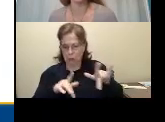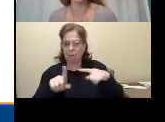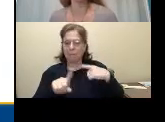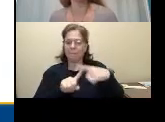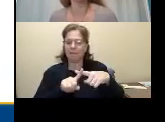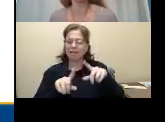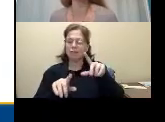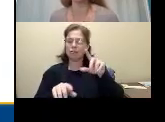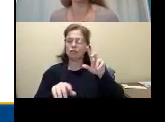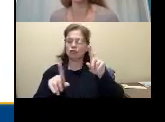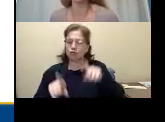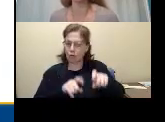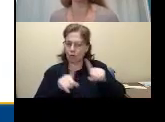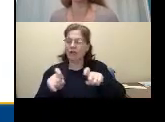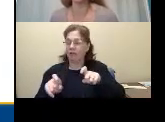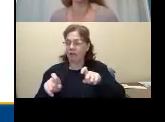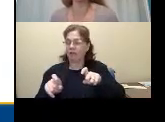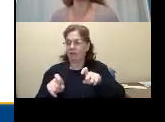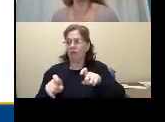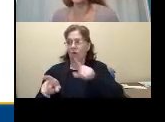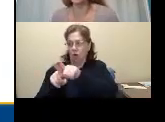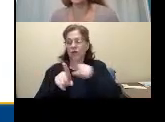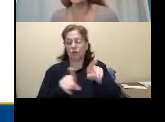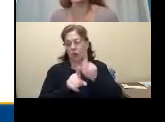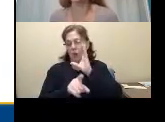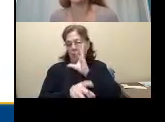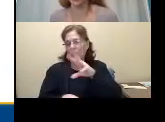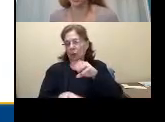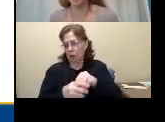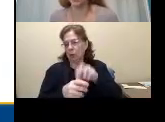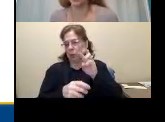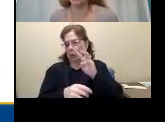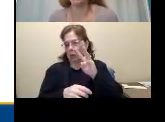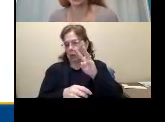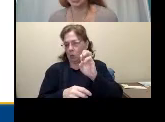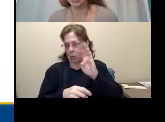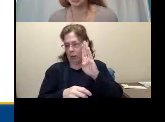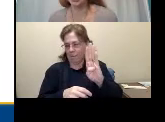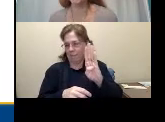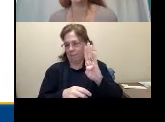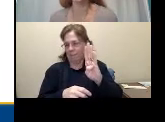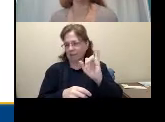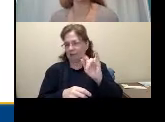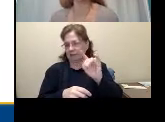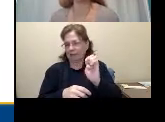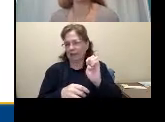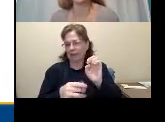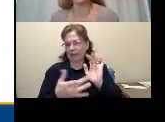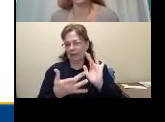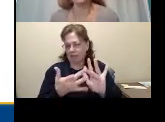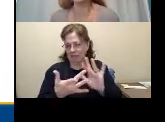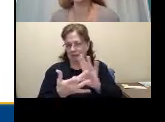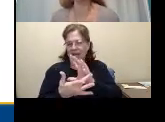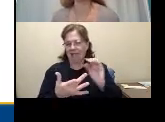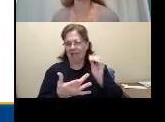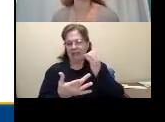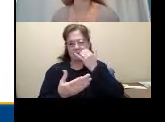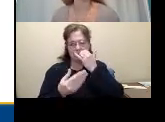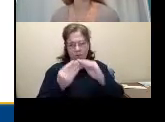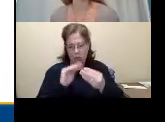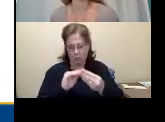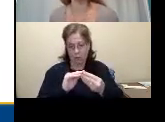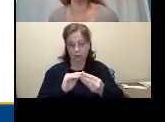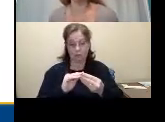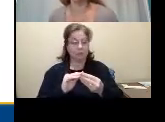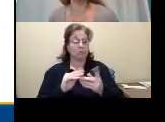out the survey. I will also send a link to the website and the phone number listed. So if anyone has any additional questions, wants